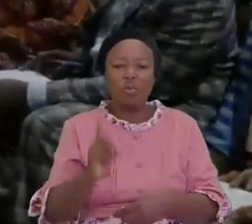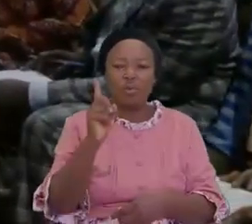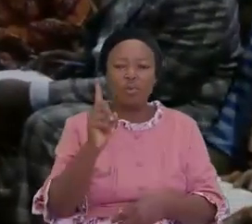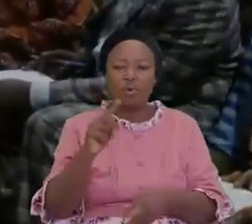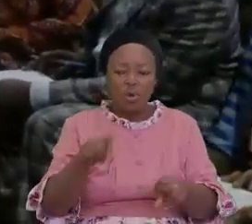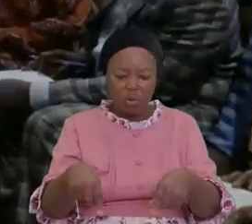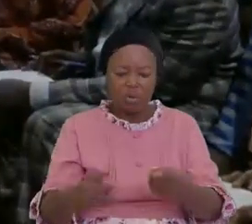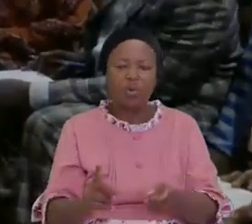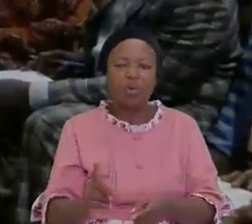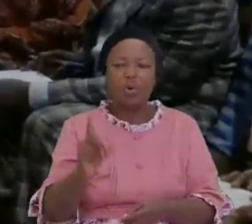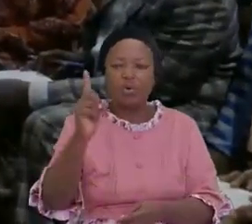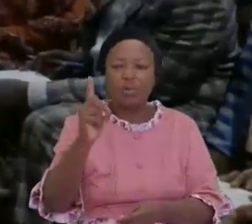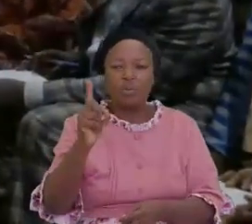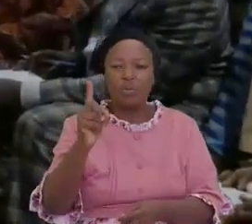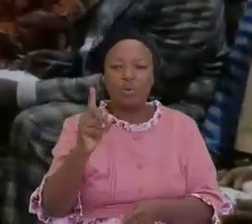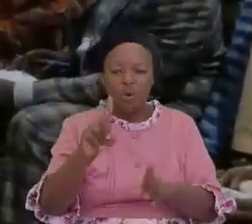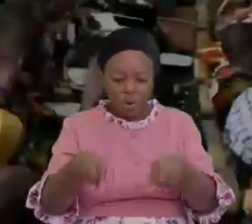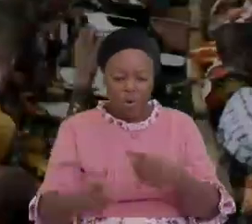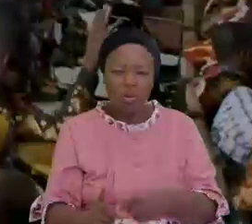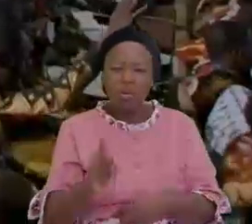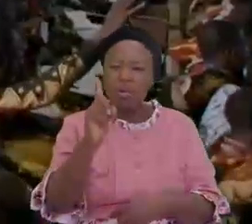up. Go up.